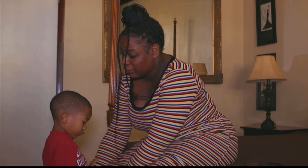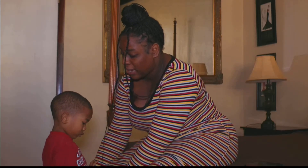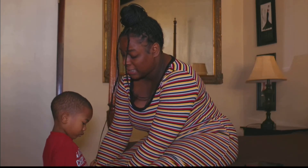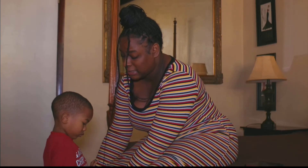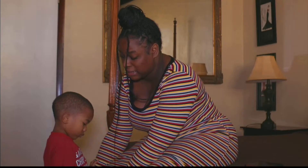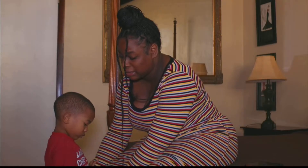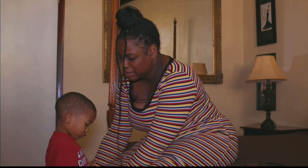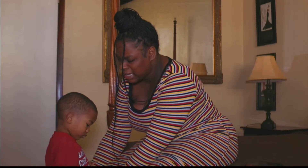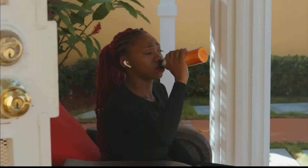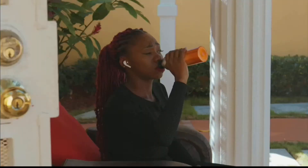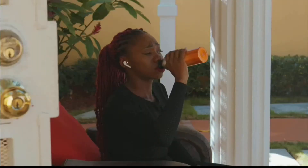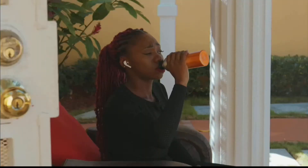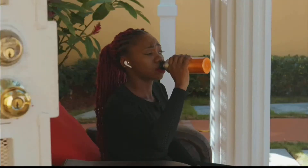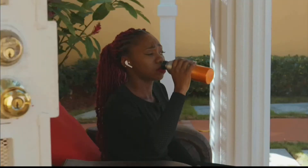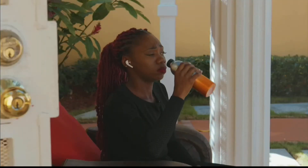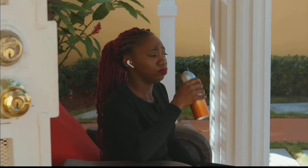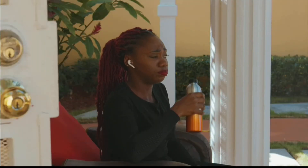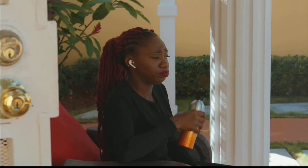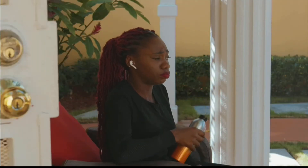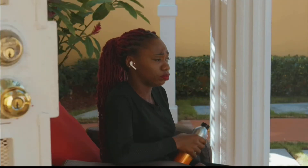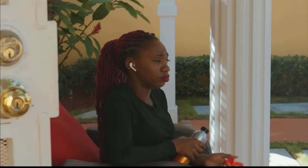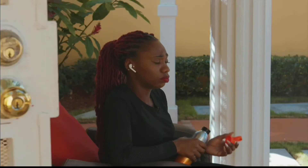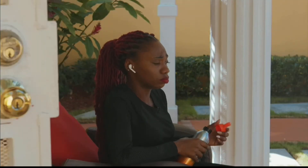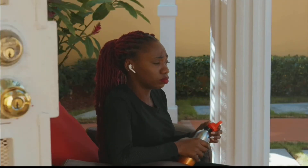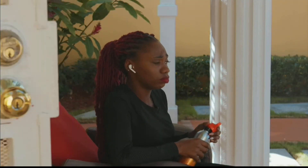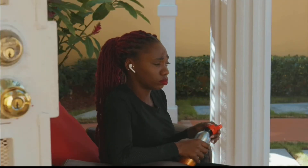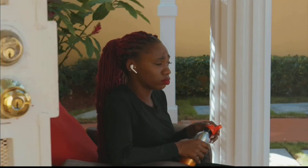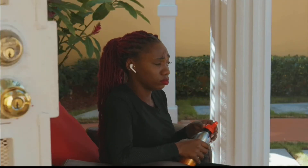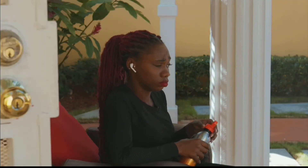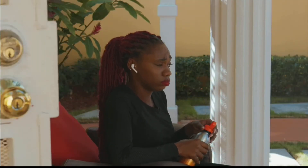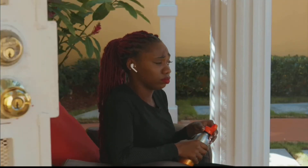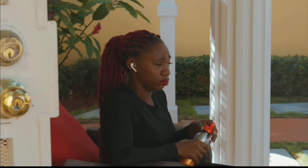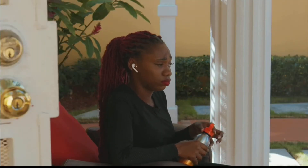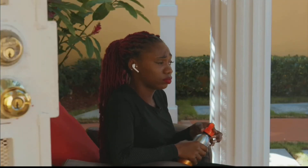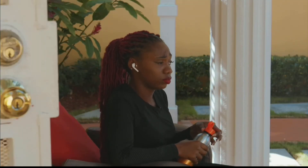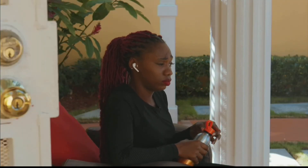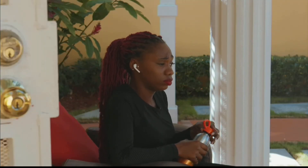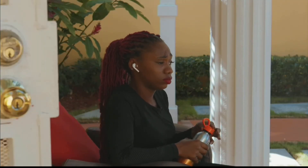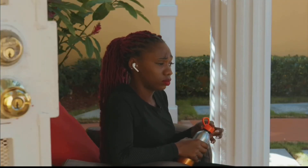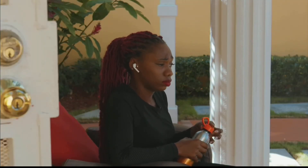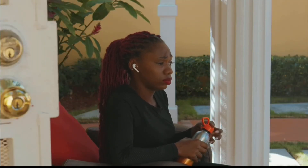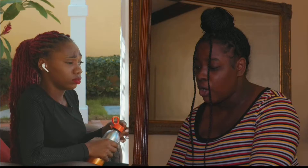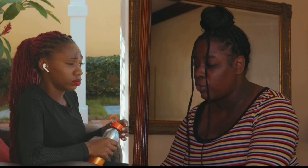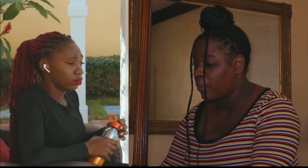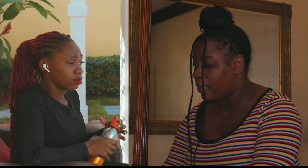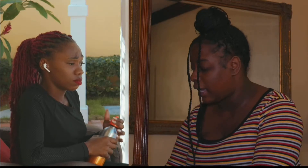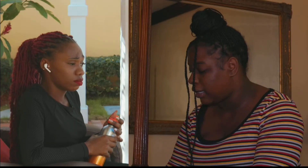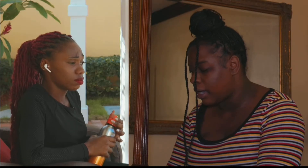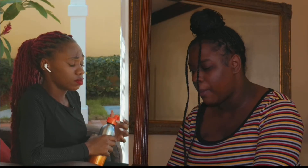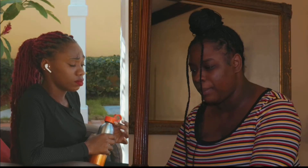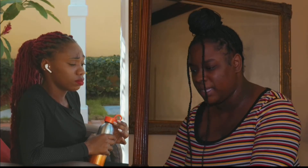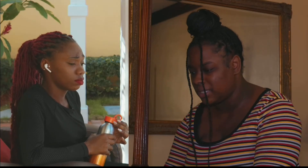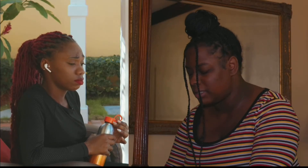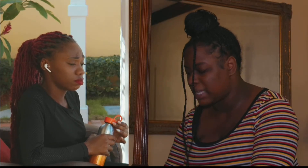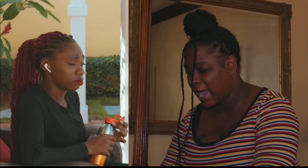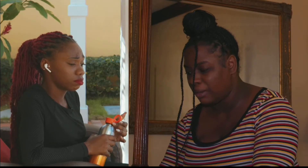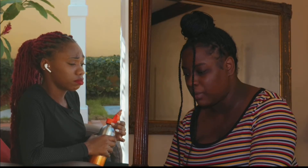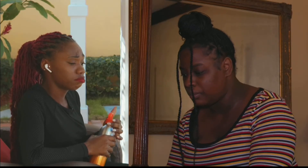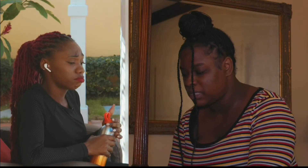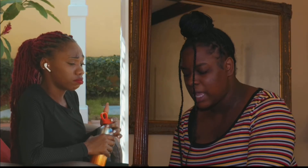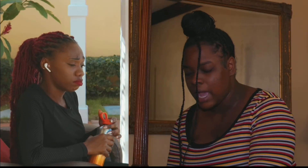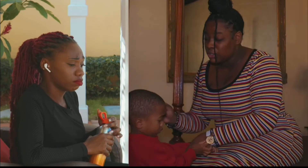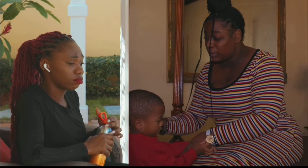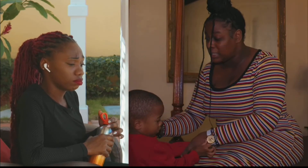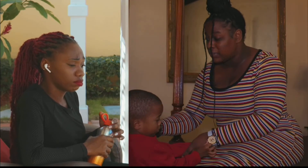the childhood vaccinations can protect these little ones from preventable diseases like polio, rubella, measles,